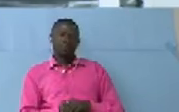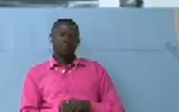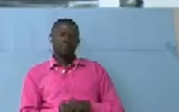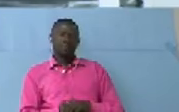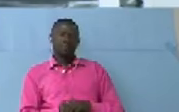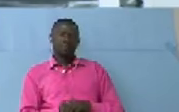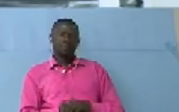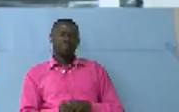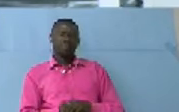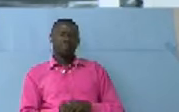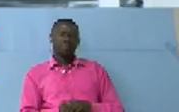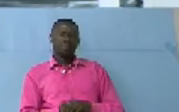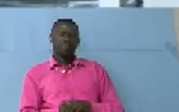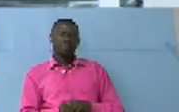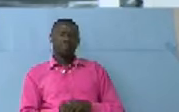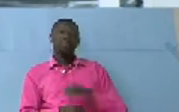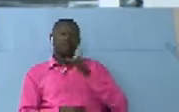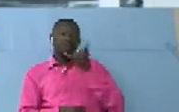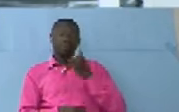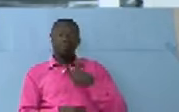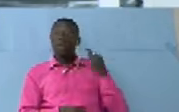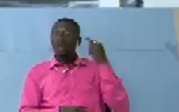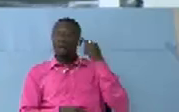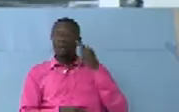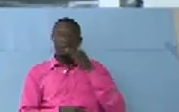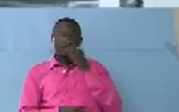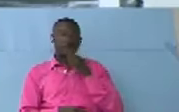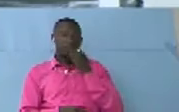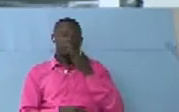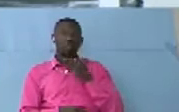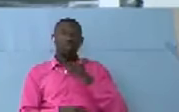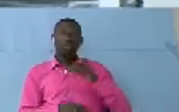mortor aliyenyinkati. I heard Kafu saying